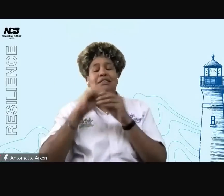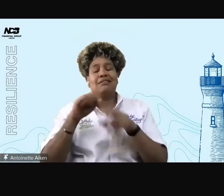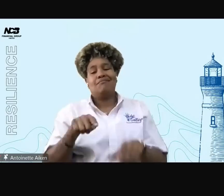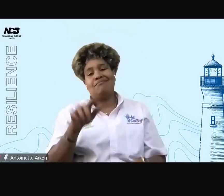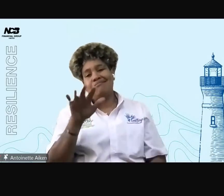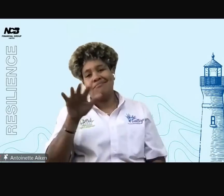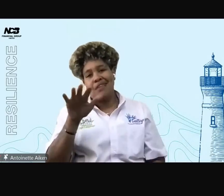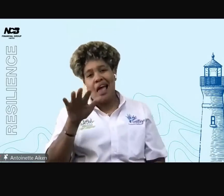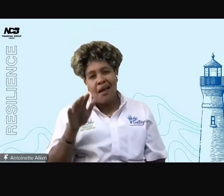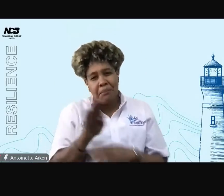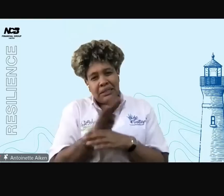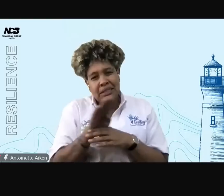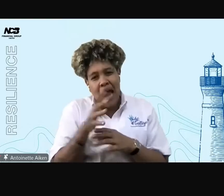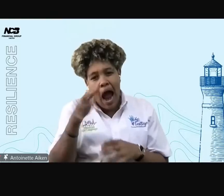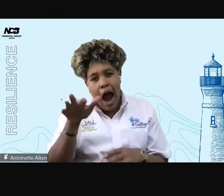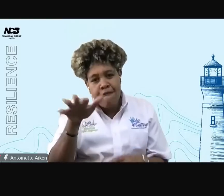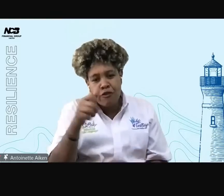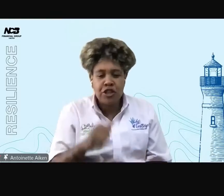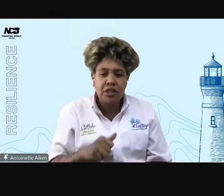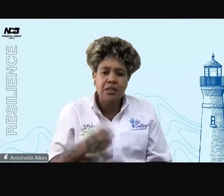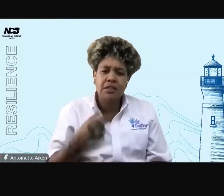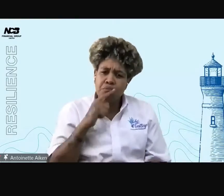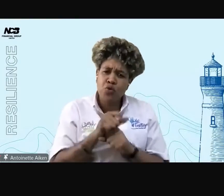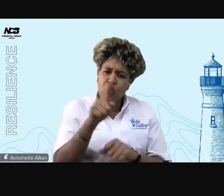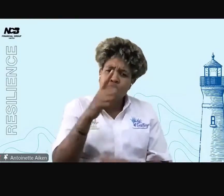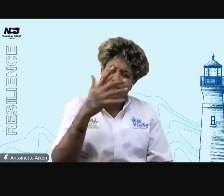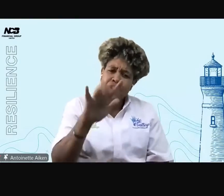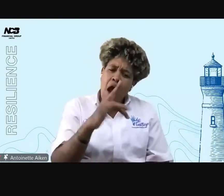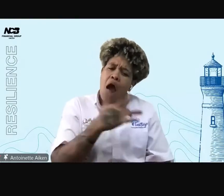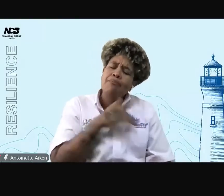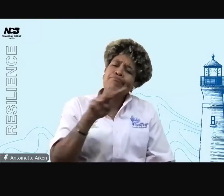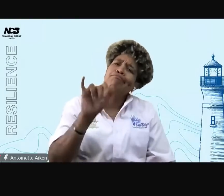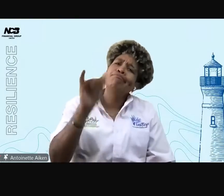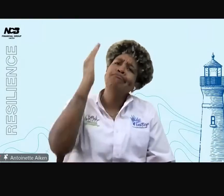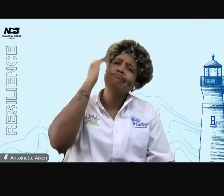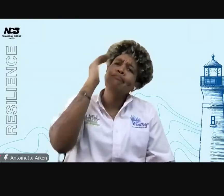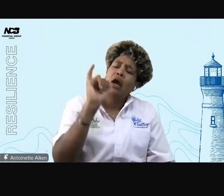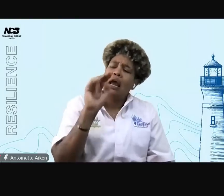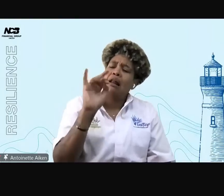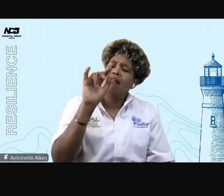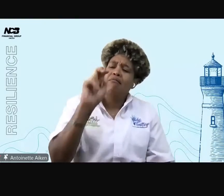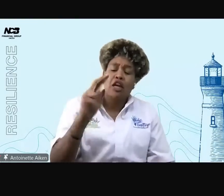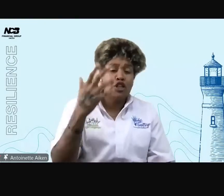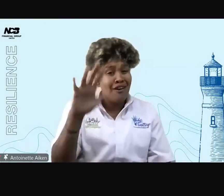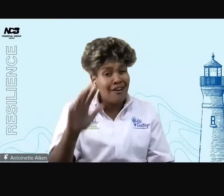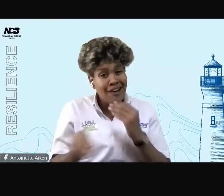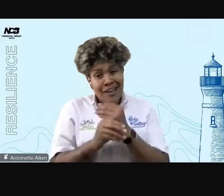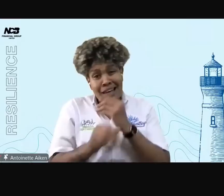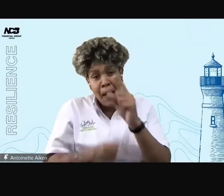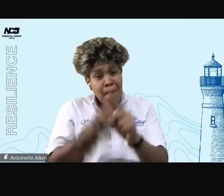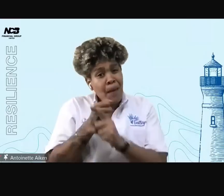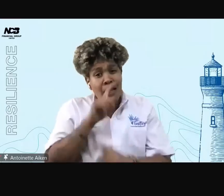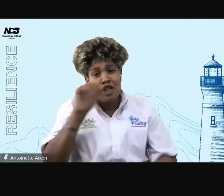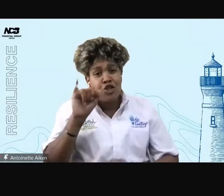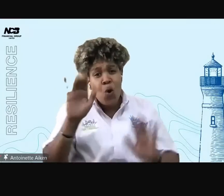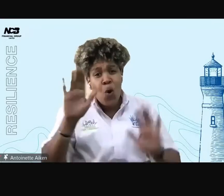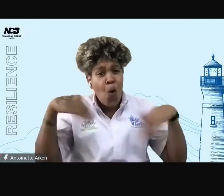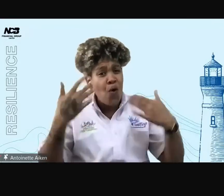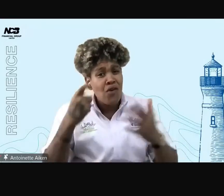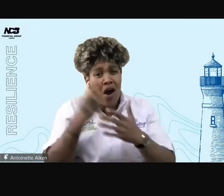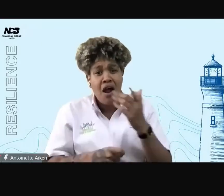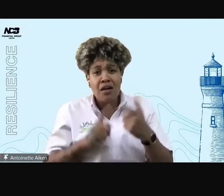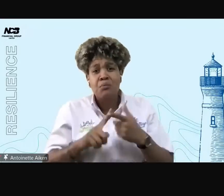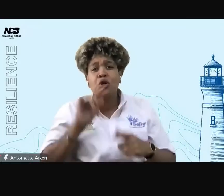average. As I'm sure you can appreciate, inflation also adversely affected reinsurance costs and